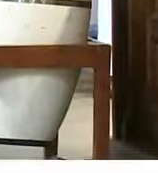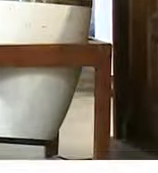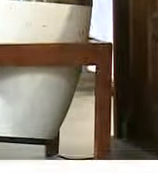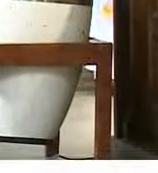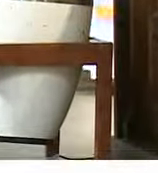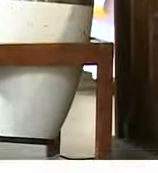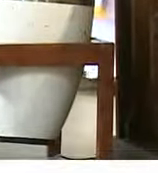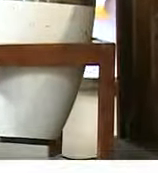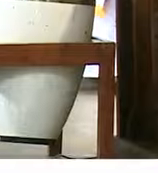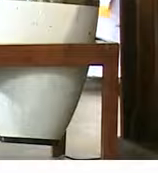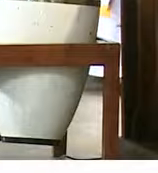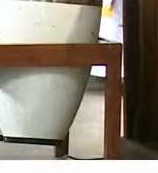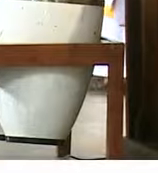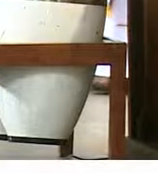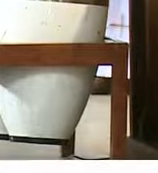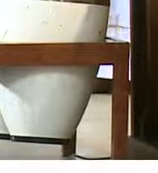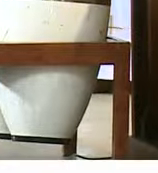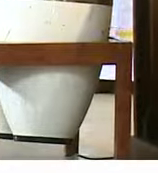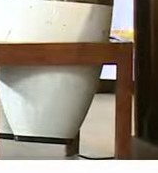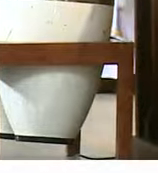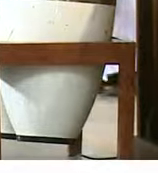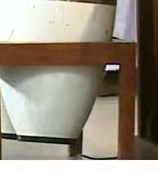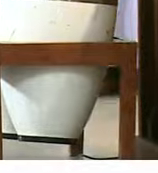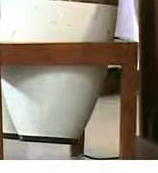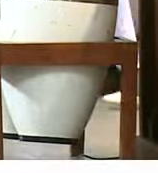Just bear with us. This is a very ceremonial church.